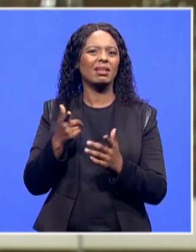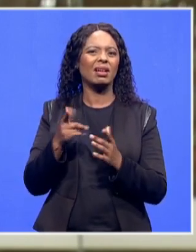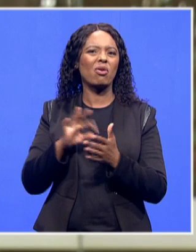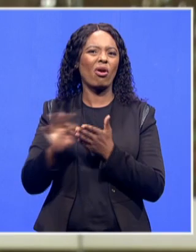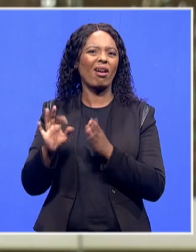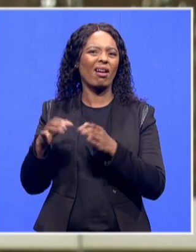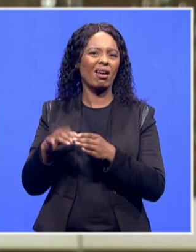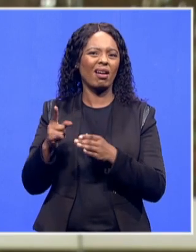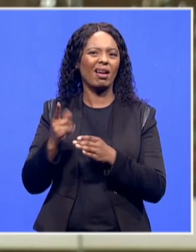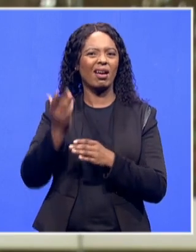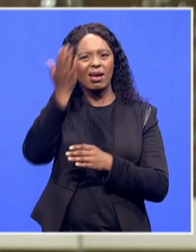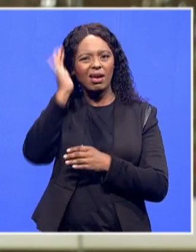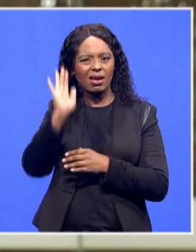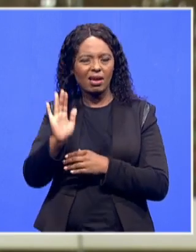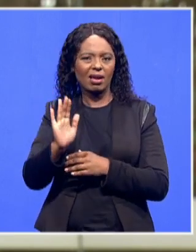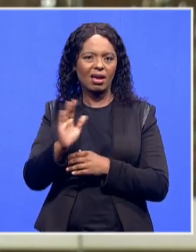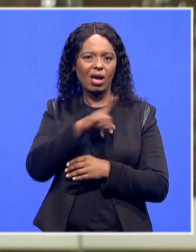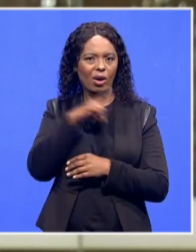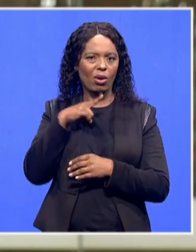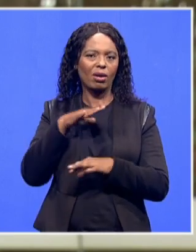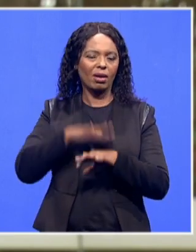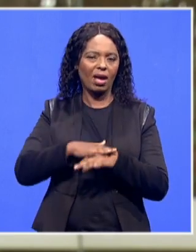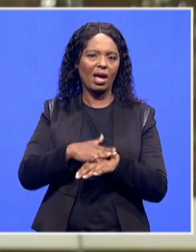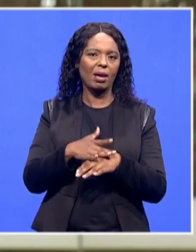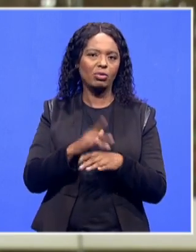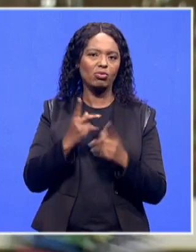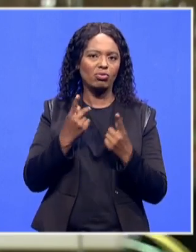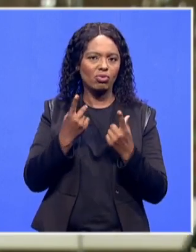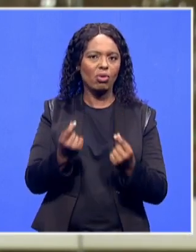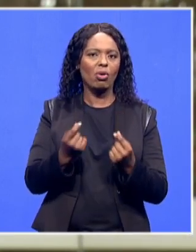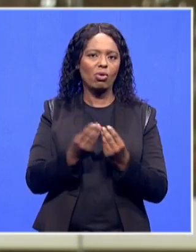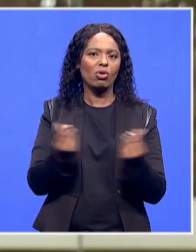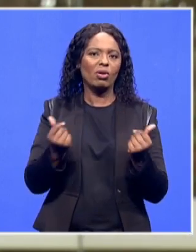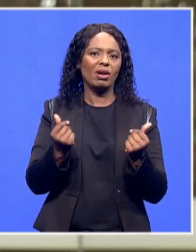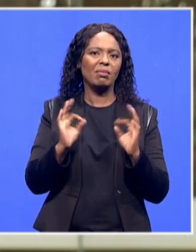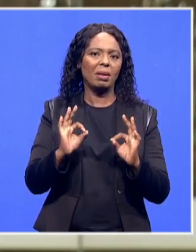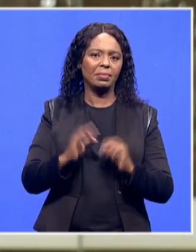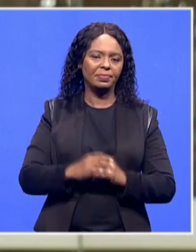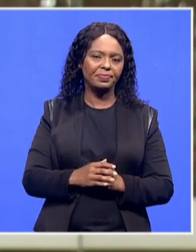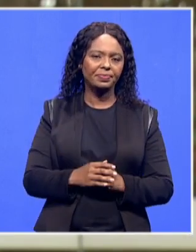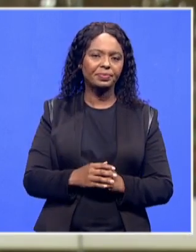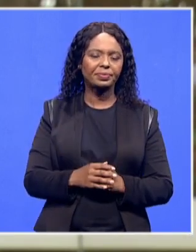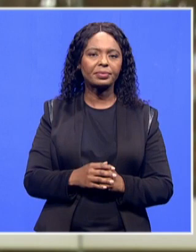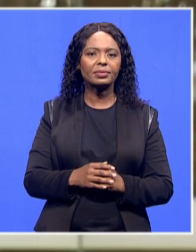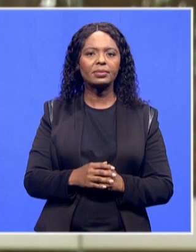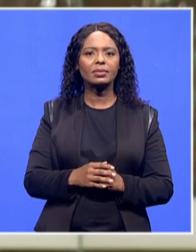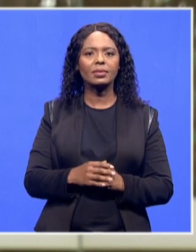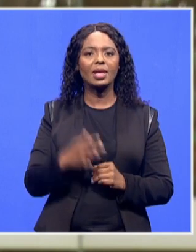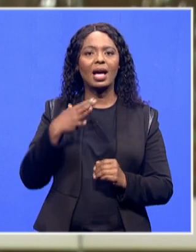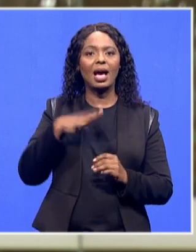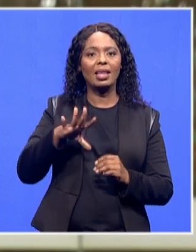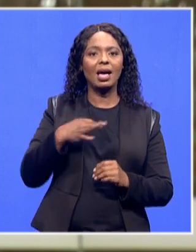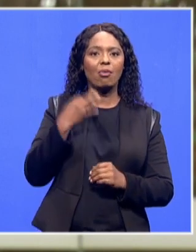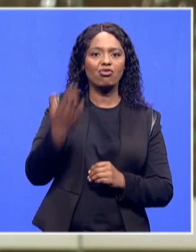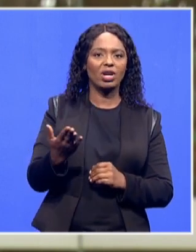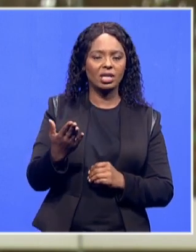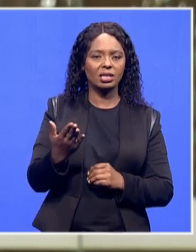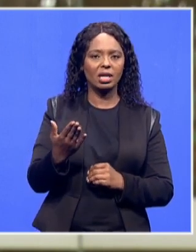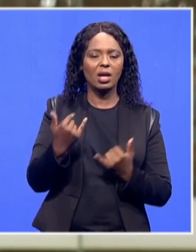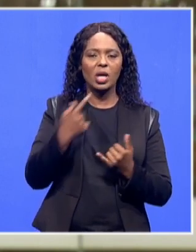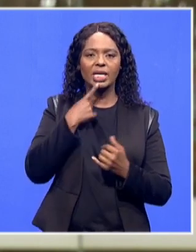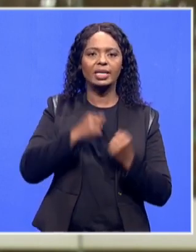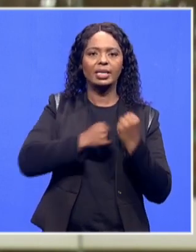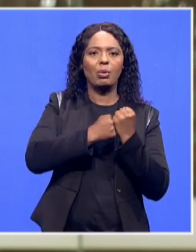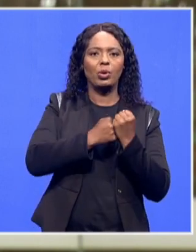It needs time for it to be dealt with sufficiently. Now, there's also another application by the Friends of the Court applying also to support, that